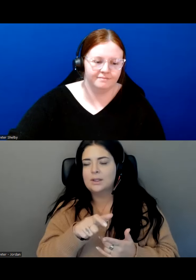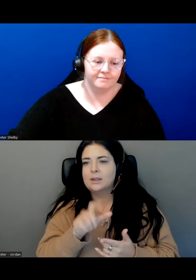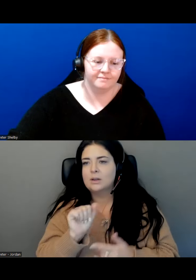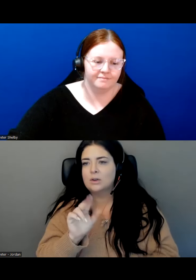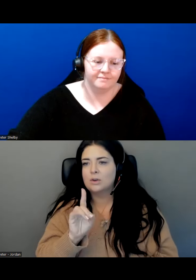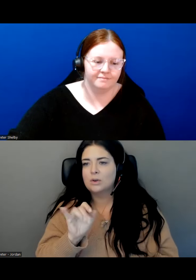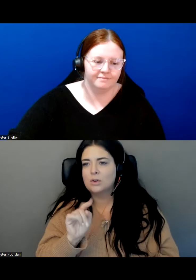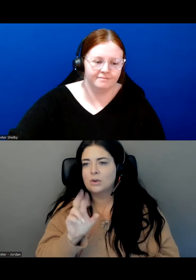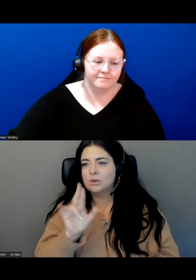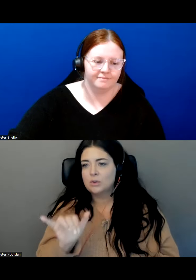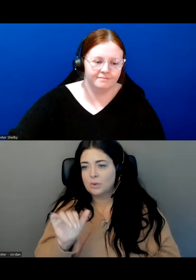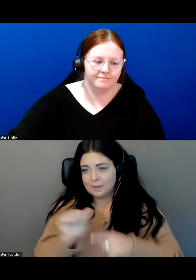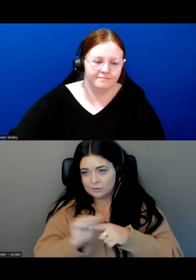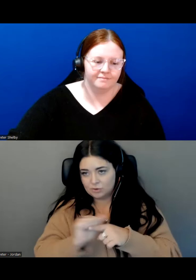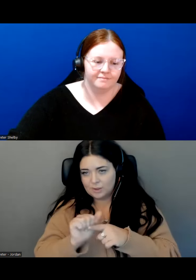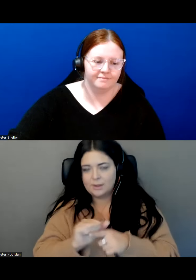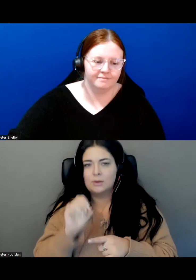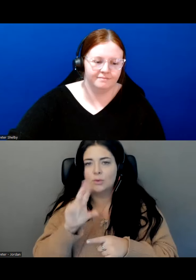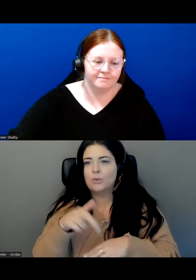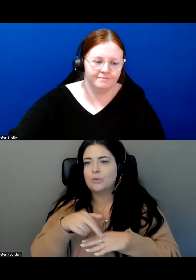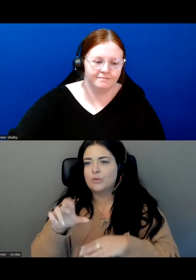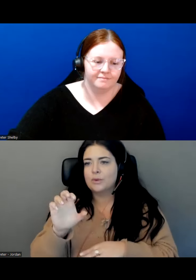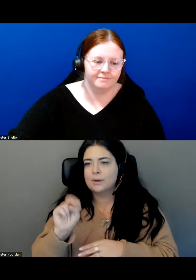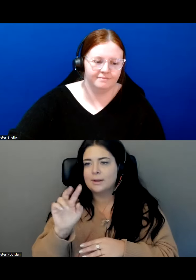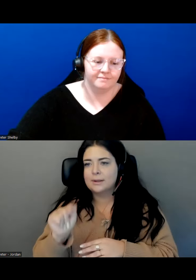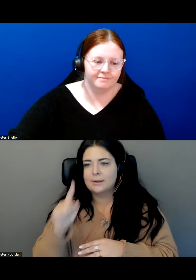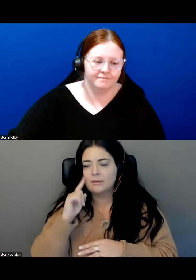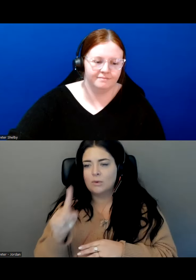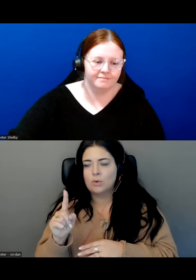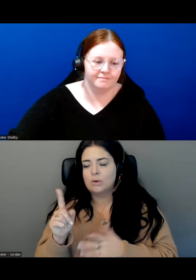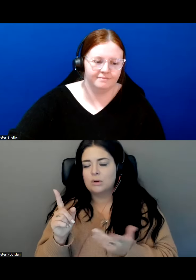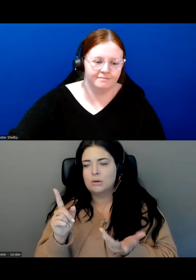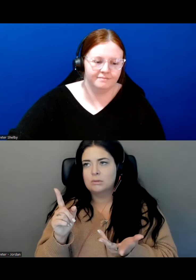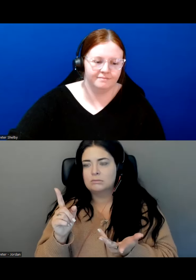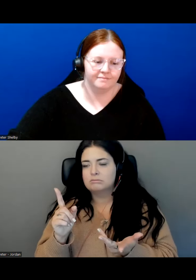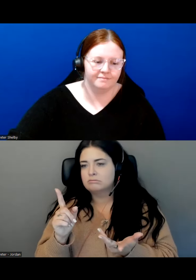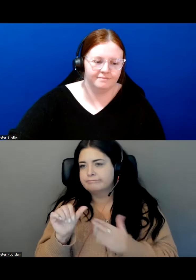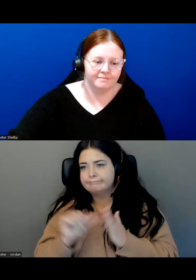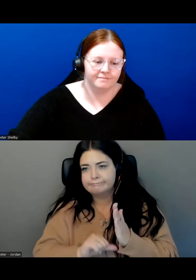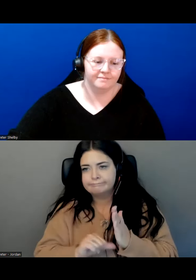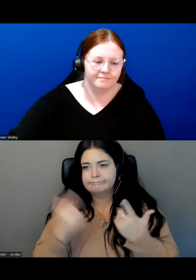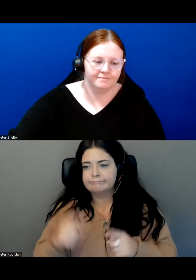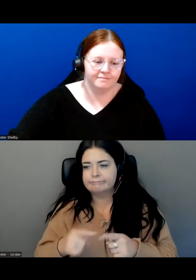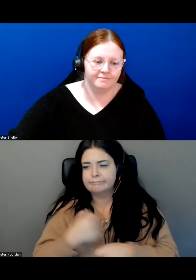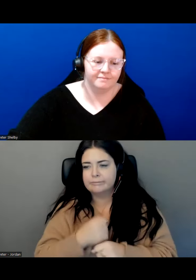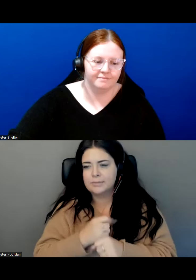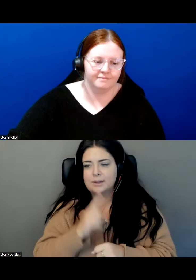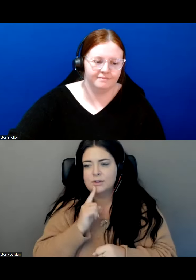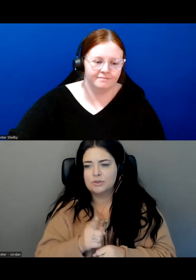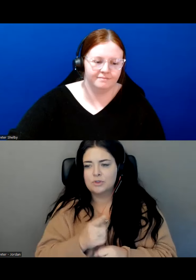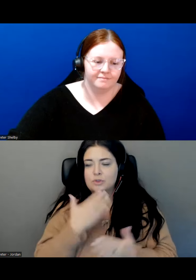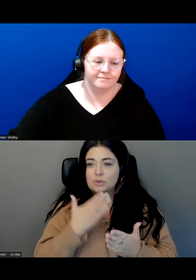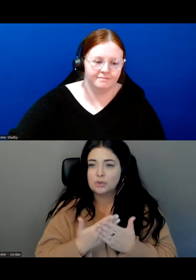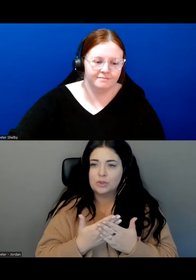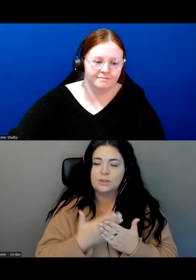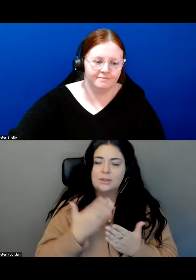an ENT for a surgical procedure, making sure that, people get the best treatment possible